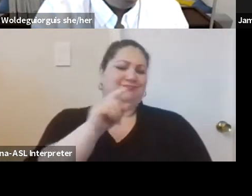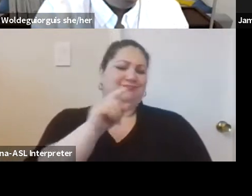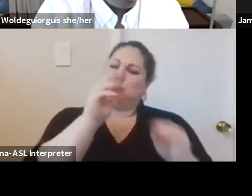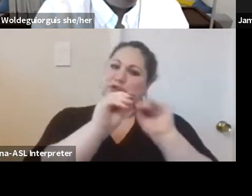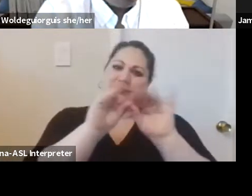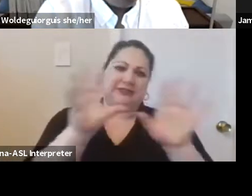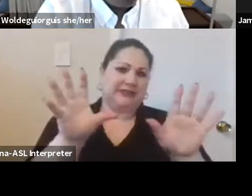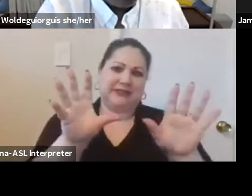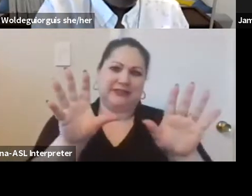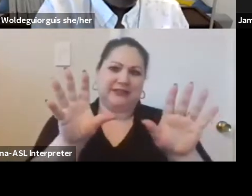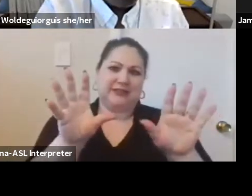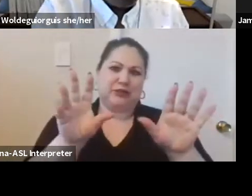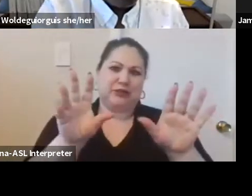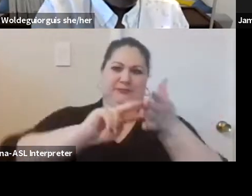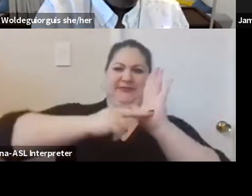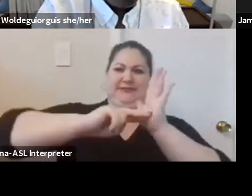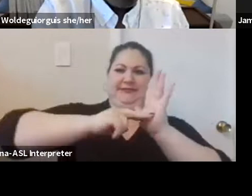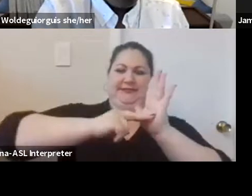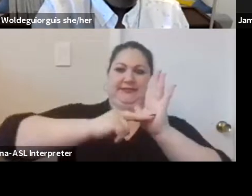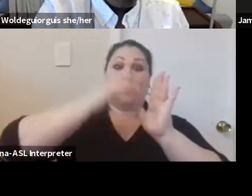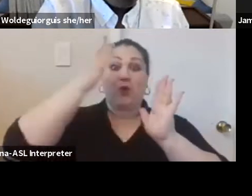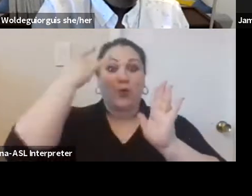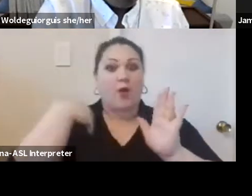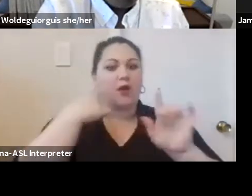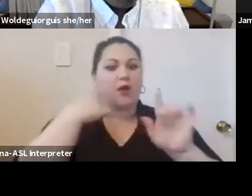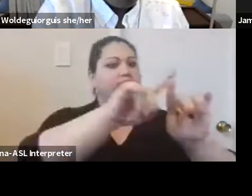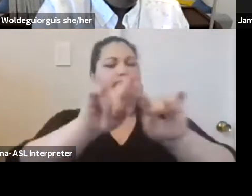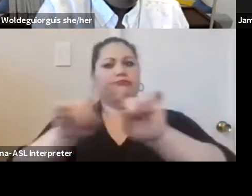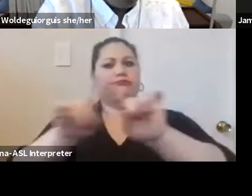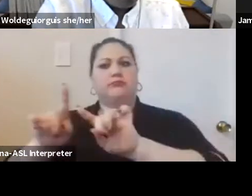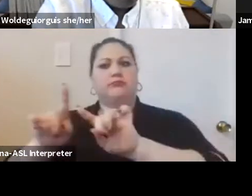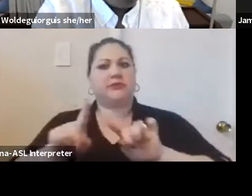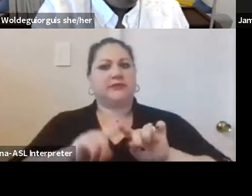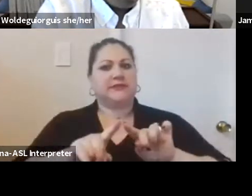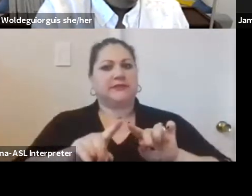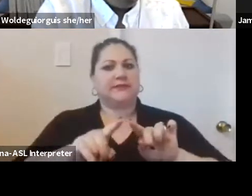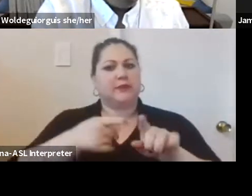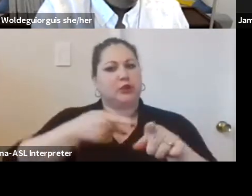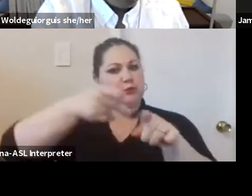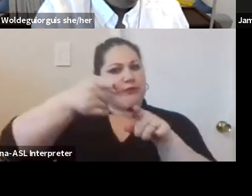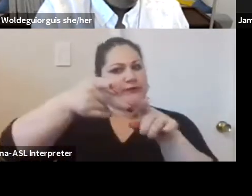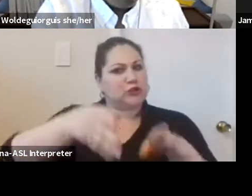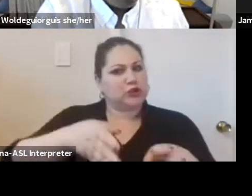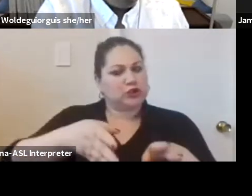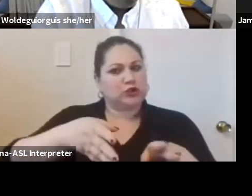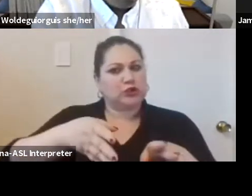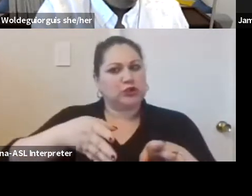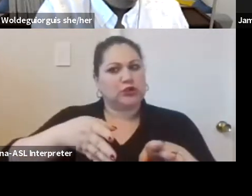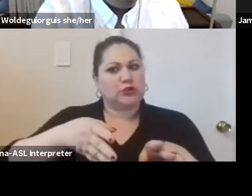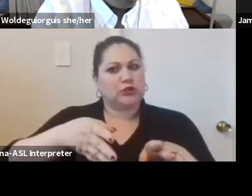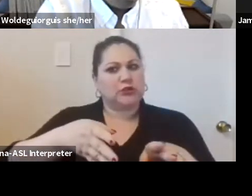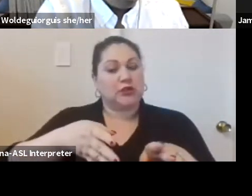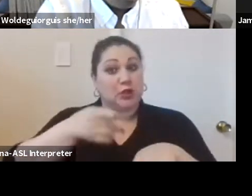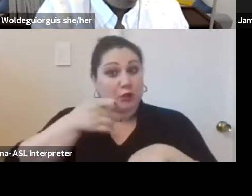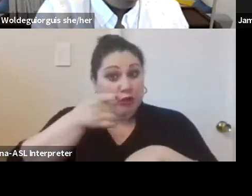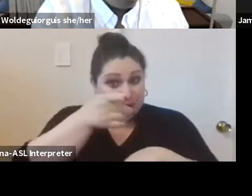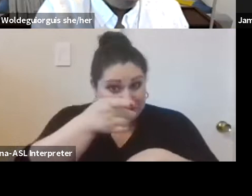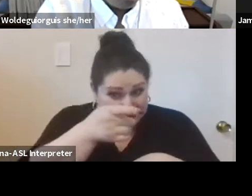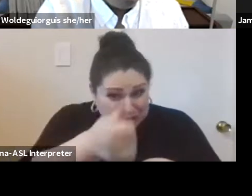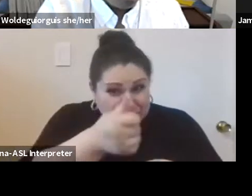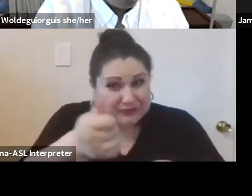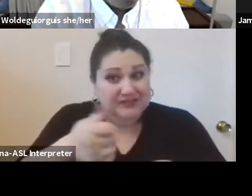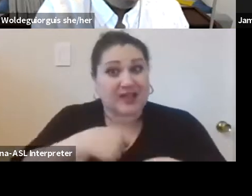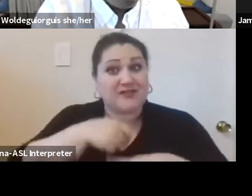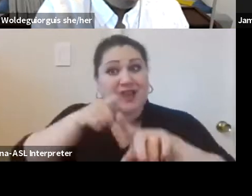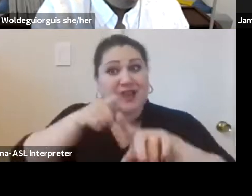you called, you went to, you asked for help, centered and were limited in their avenues to be able